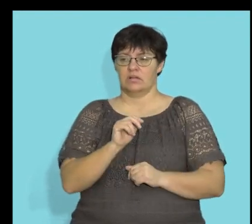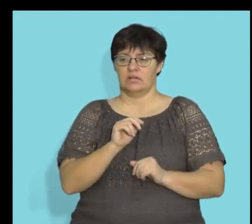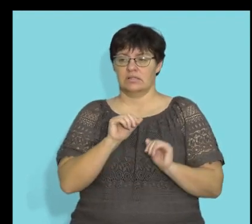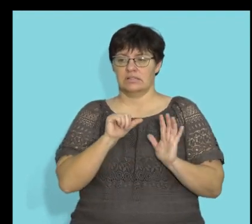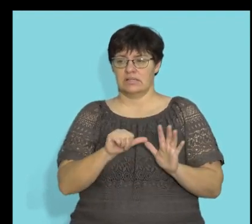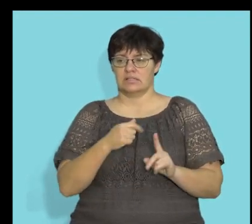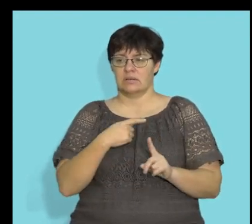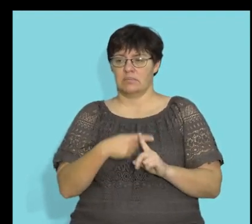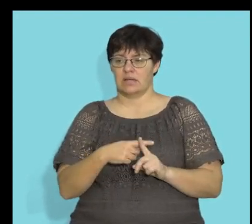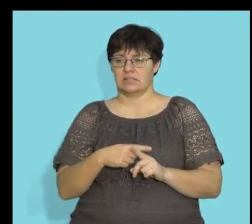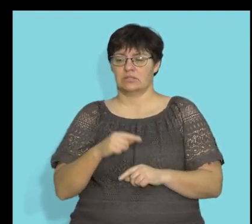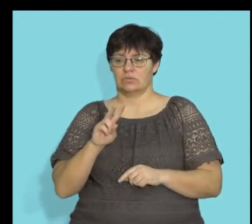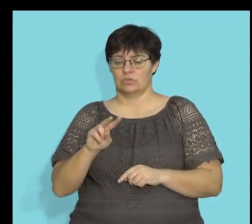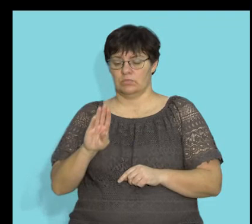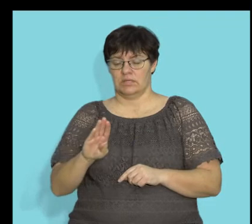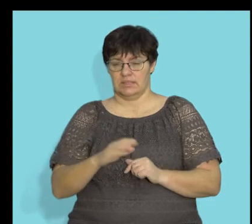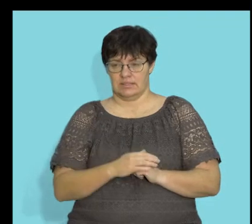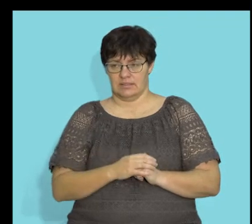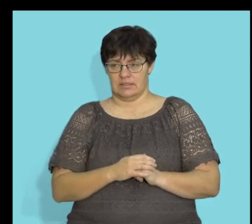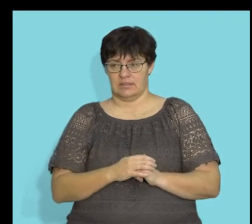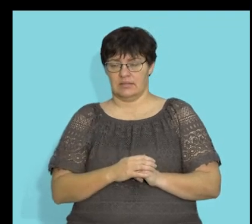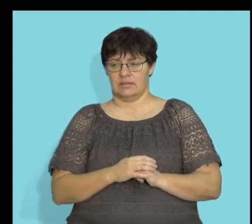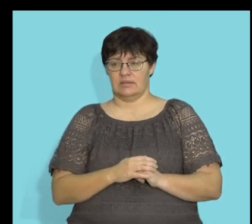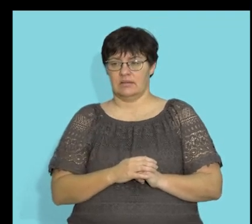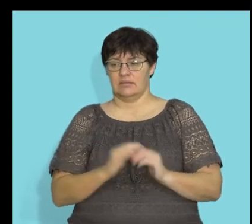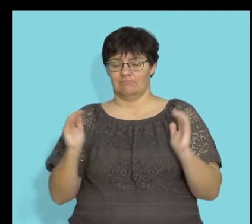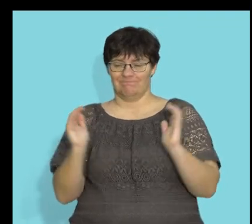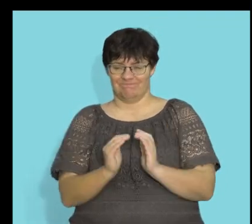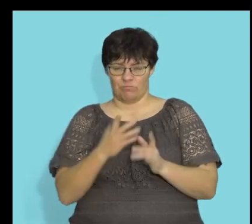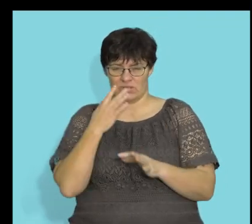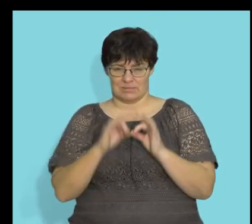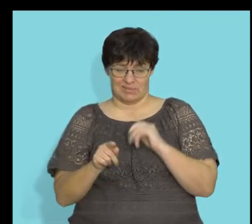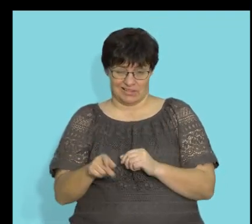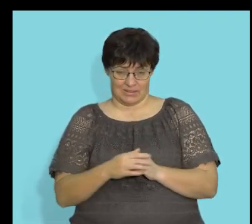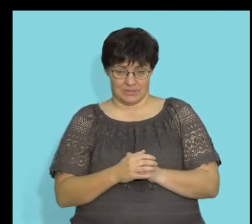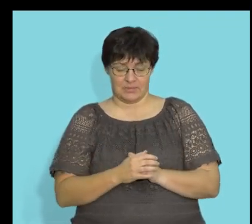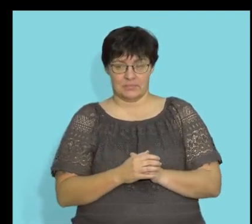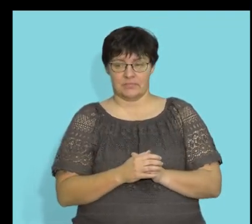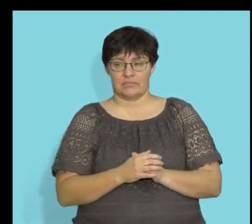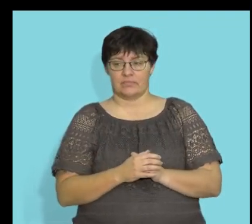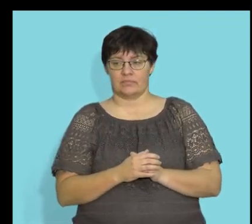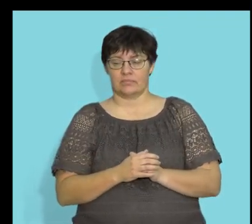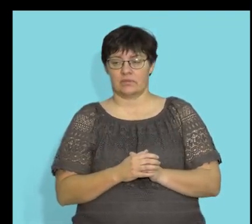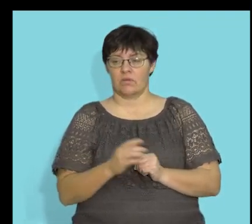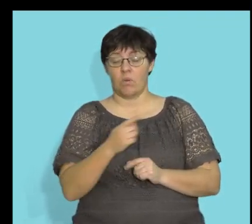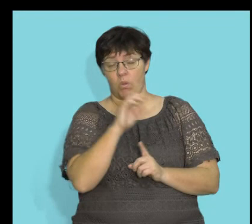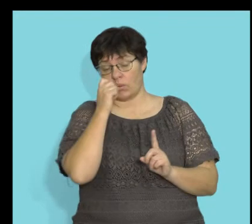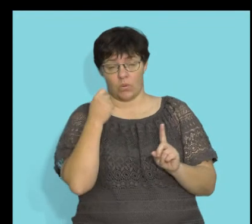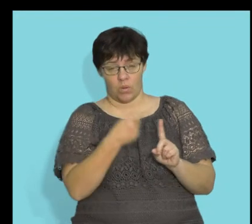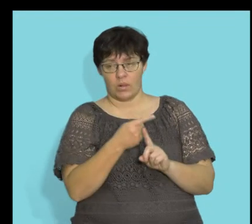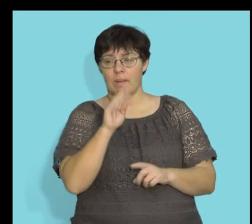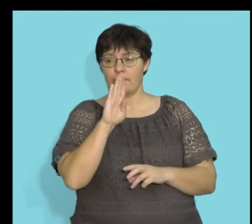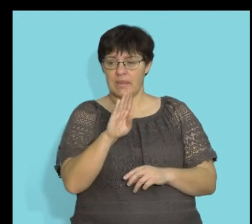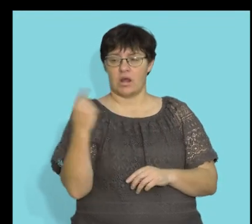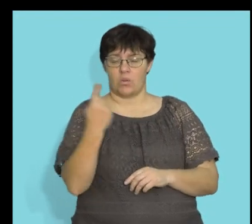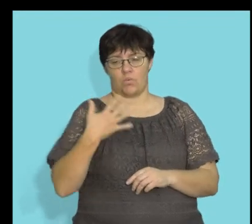times 6 plus 2b. I've just condensed and simplified that bracket. Remember, my whole goal is